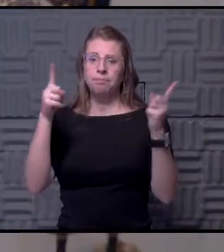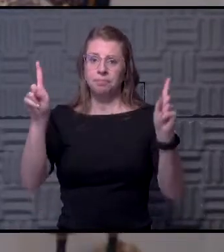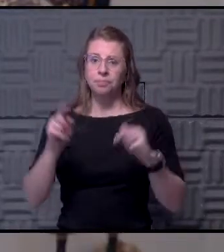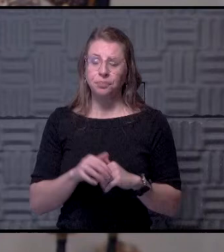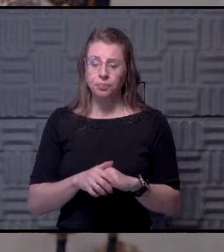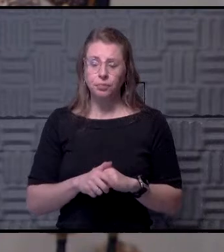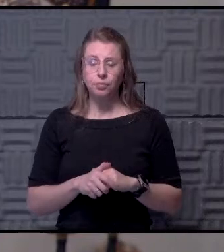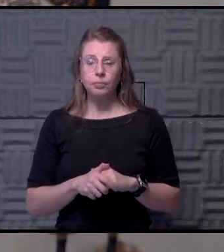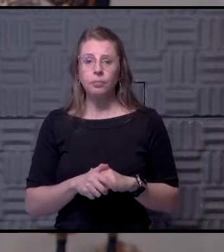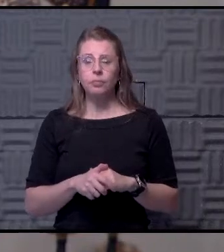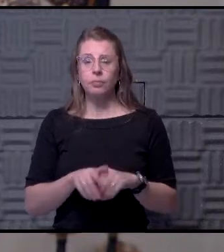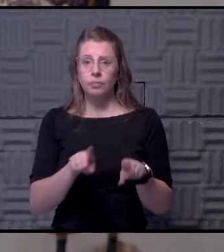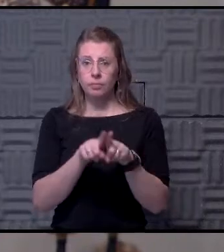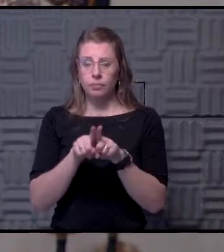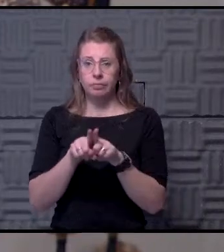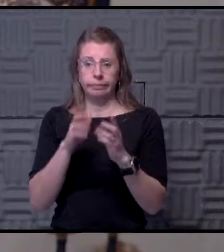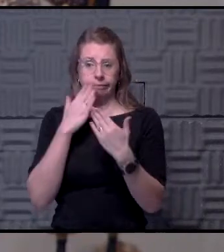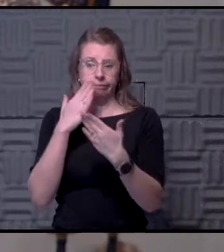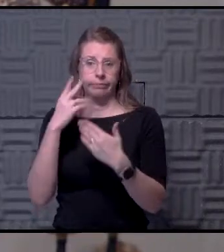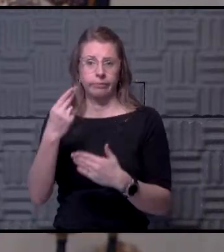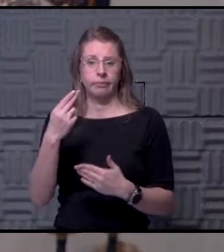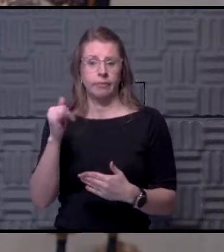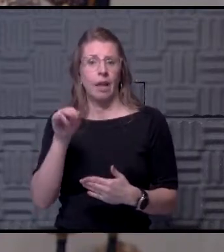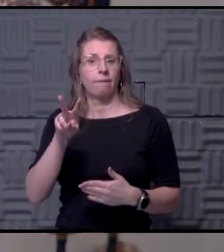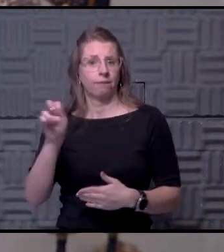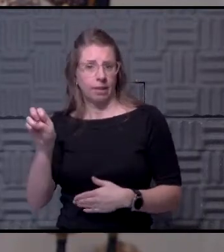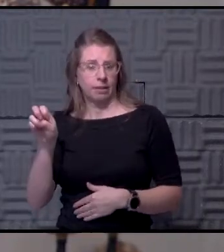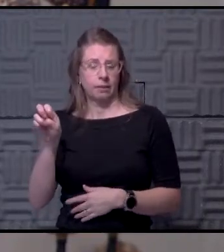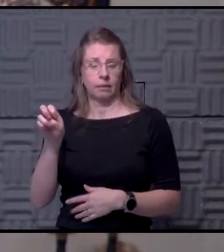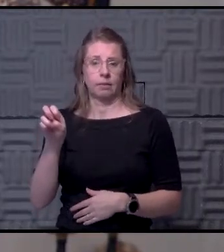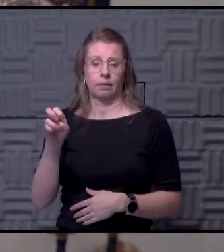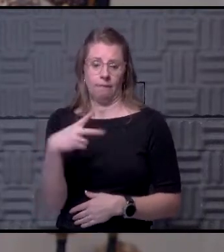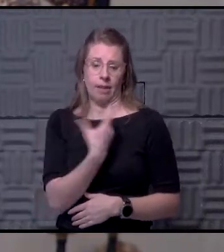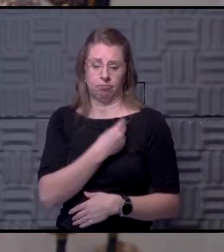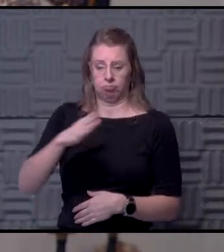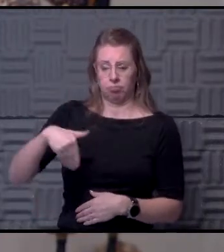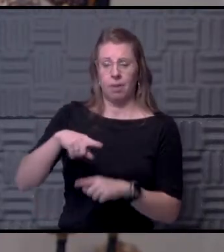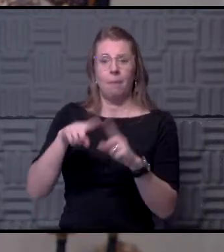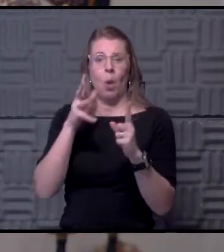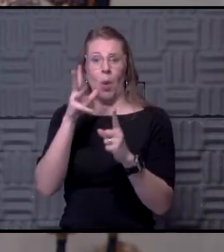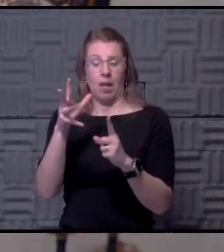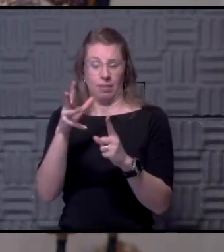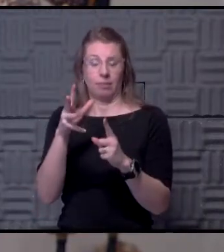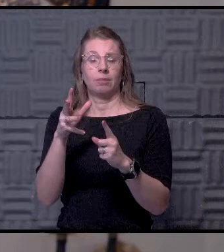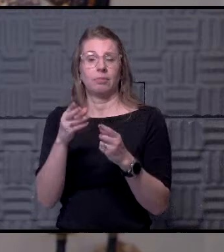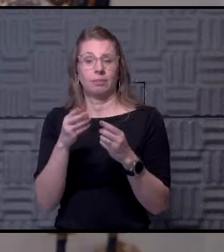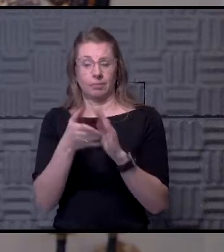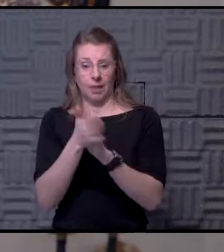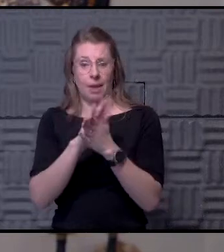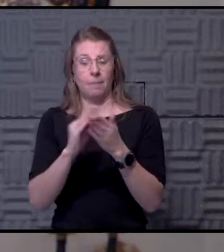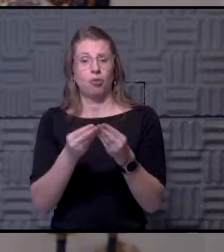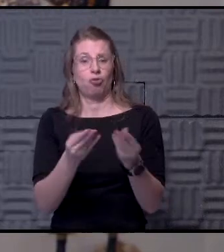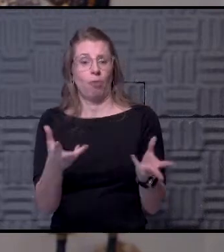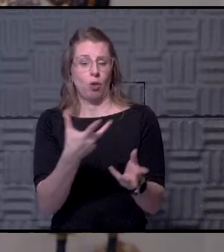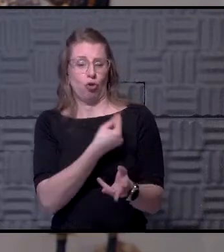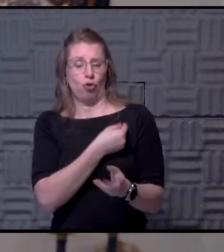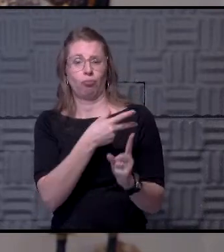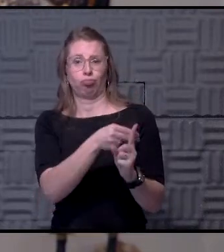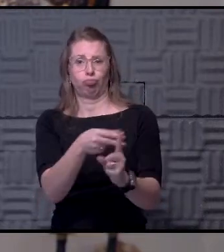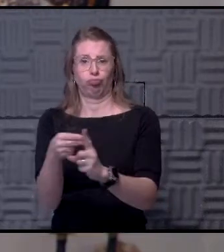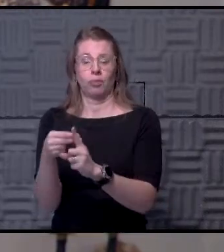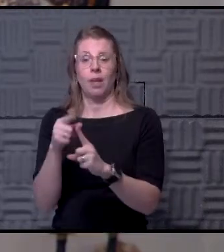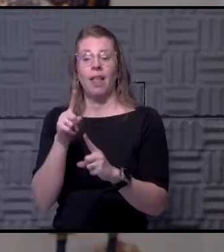also give a tip of the hat. Hy-Vee hasn't gotten vaccine yet, but they are going to be one of the distributors. They've demonstrated through